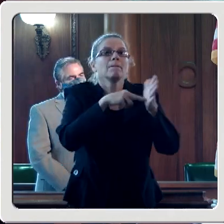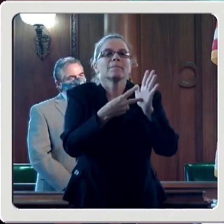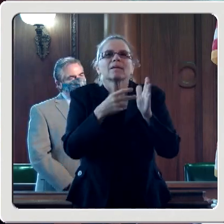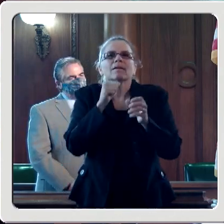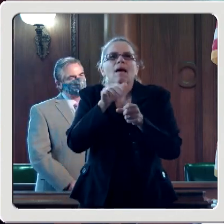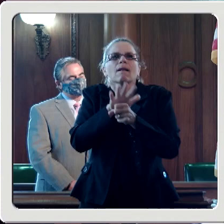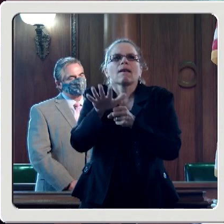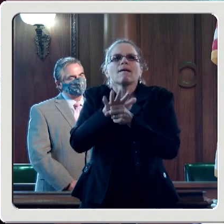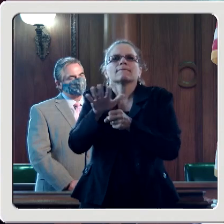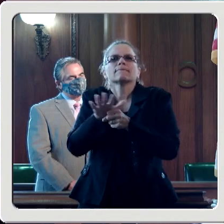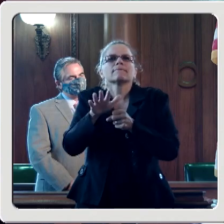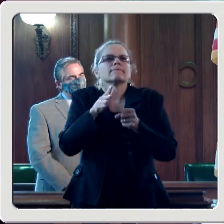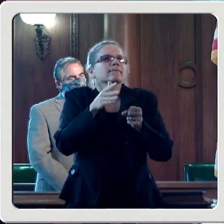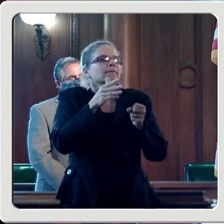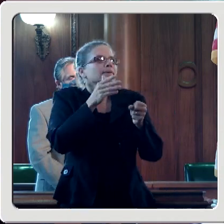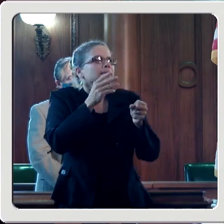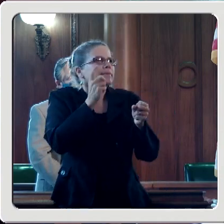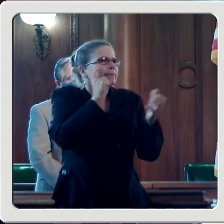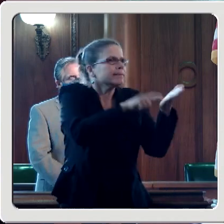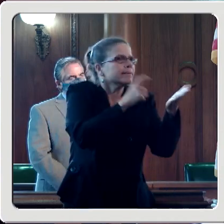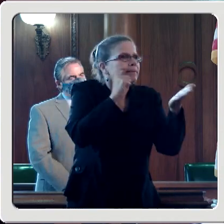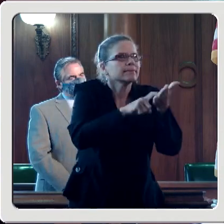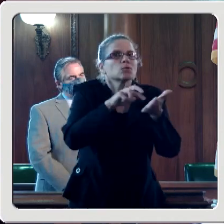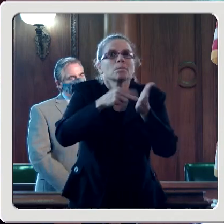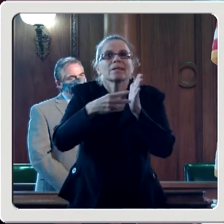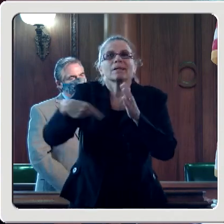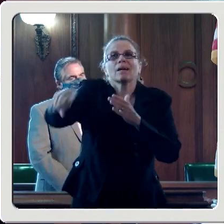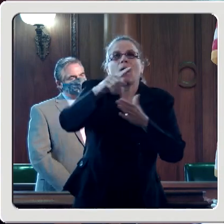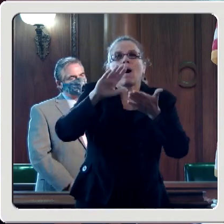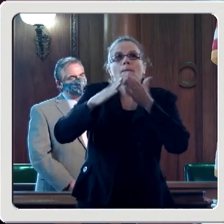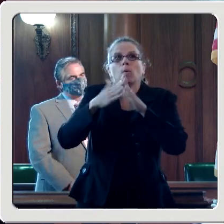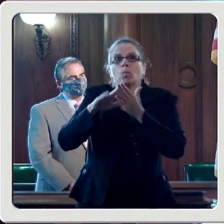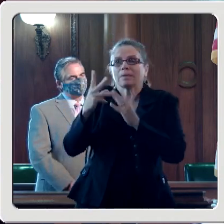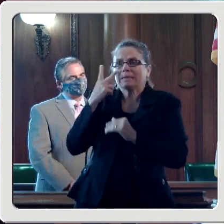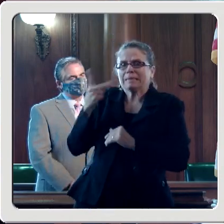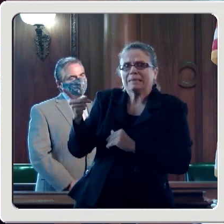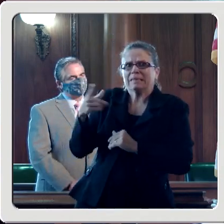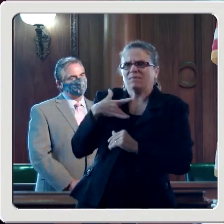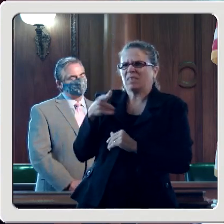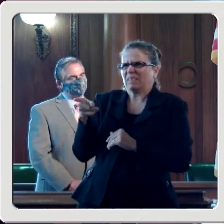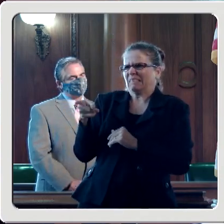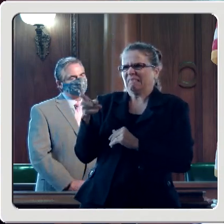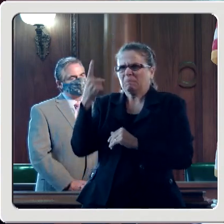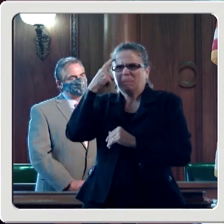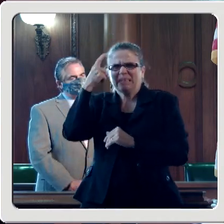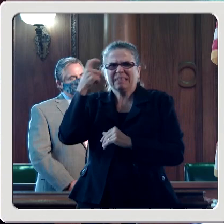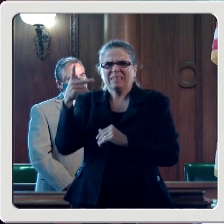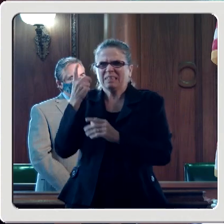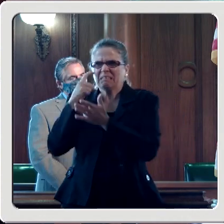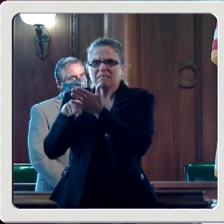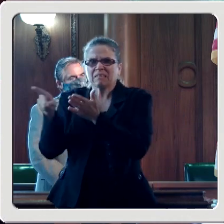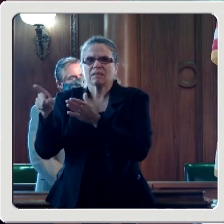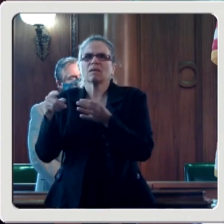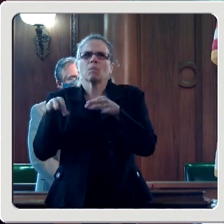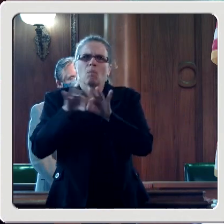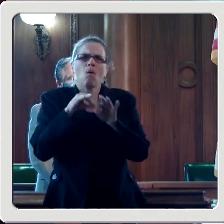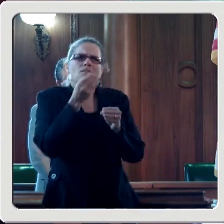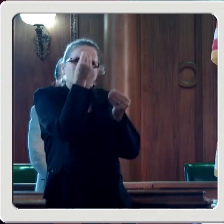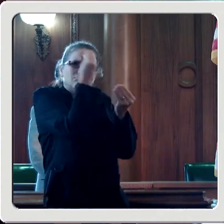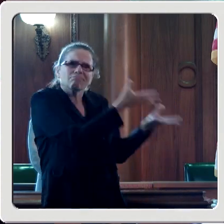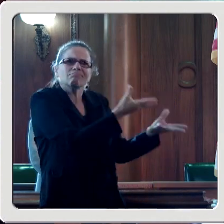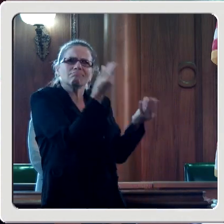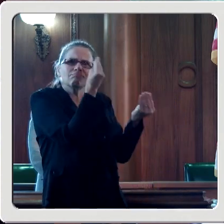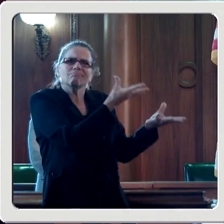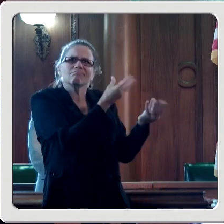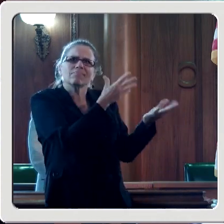what's going on and this is suspicious and this is happening, we would be hard-pressed to solve some of these issues.